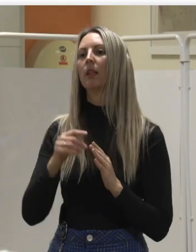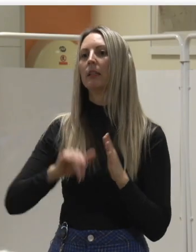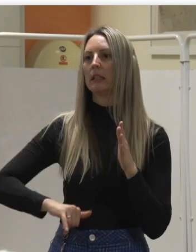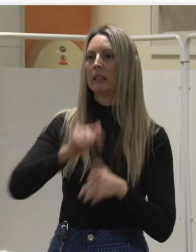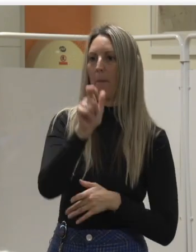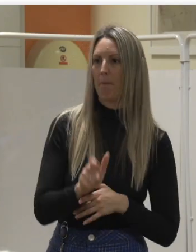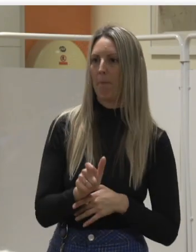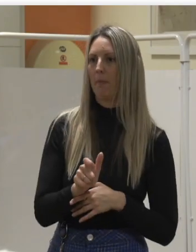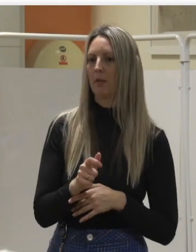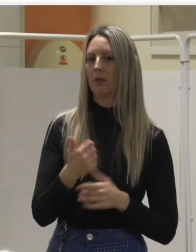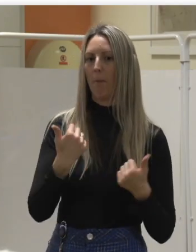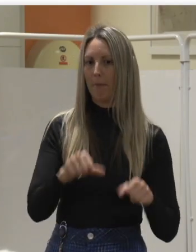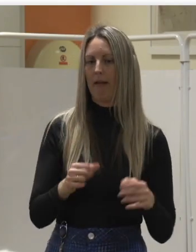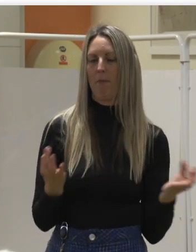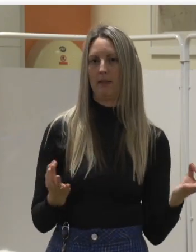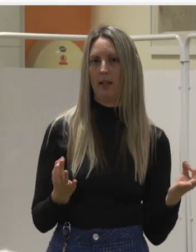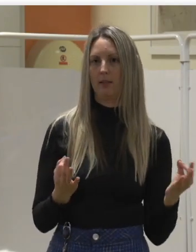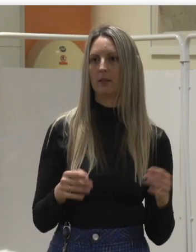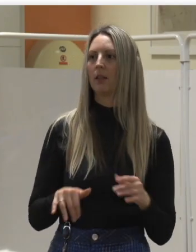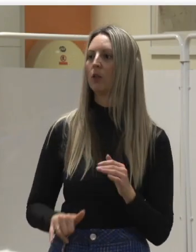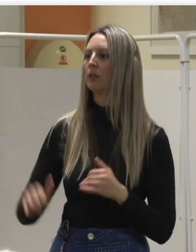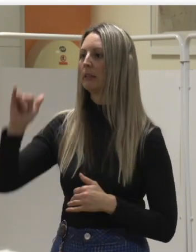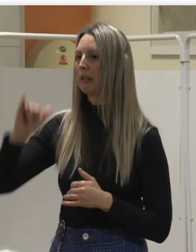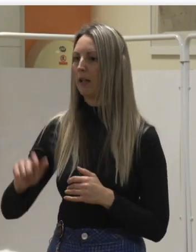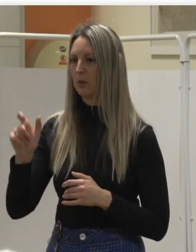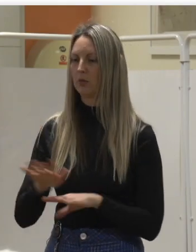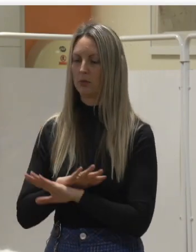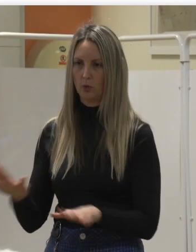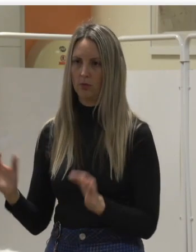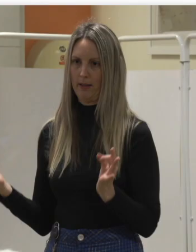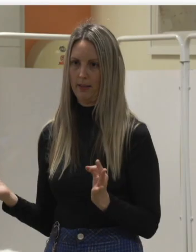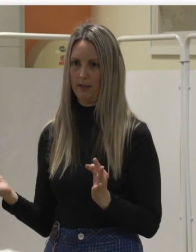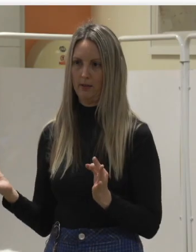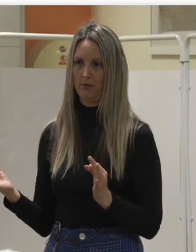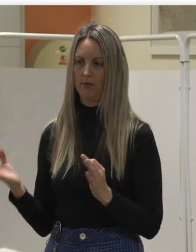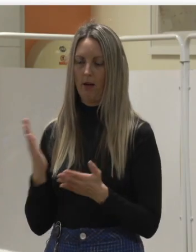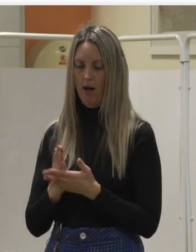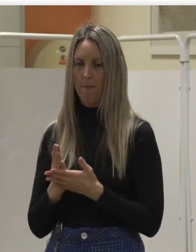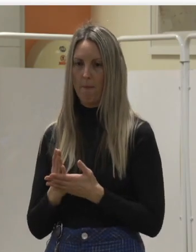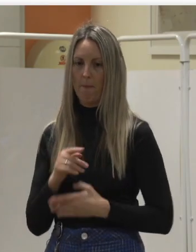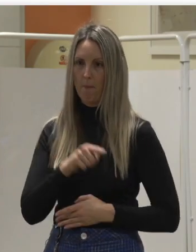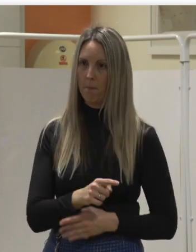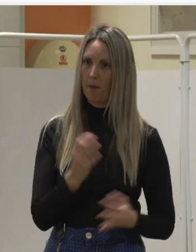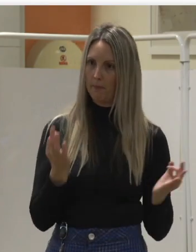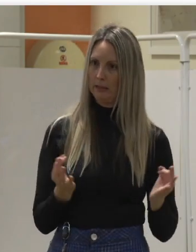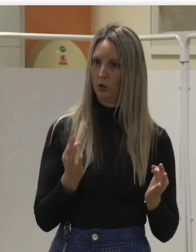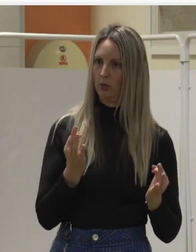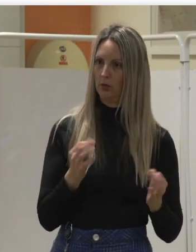done meditation, and they had all suffered from chronic pain. Then they found that people who actually practiced